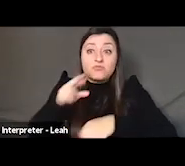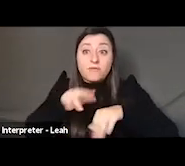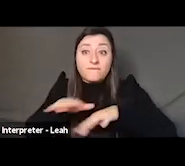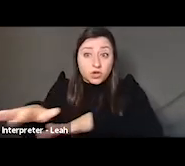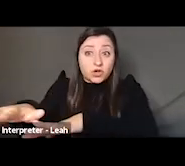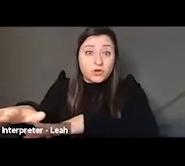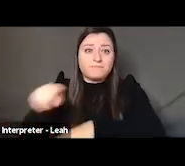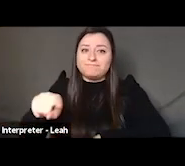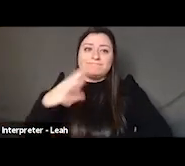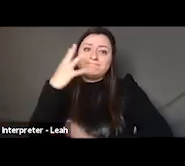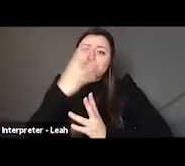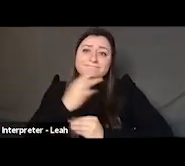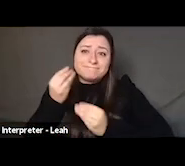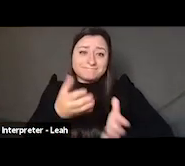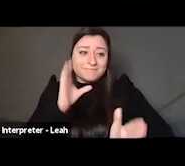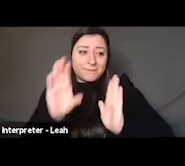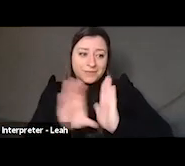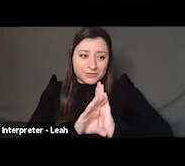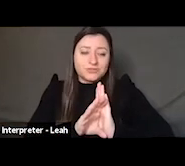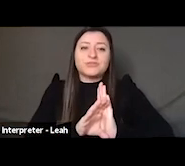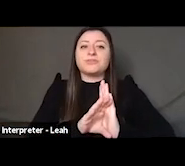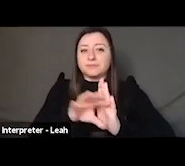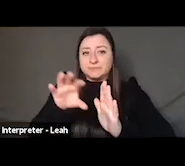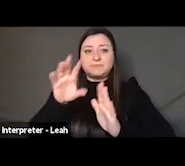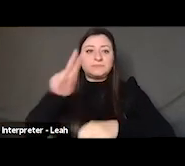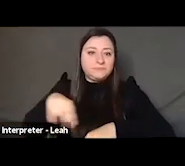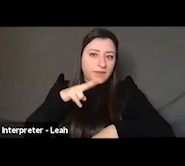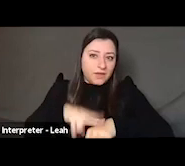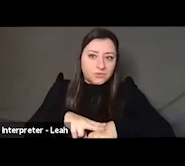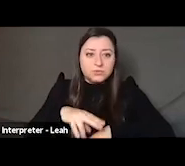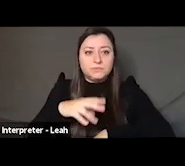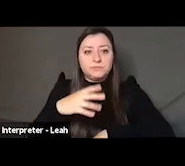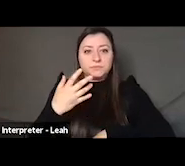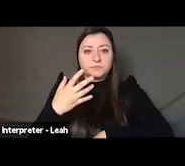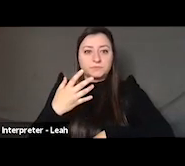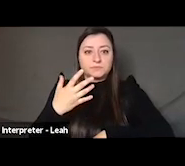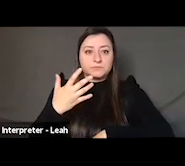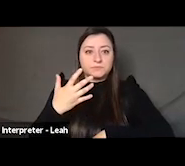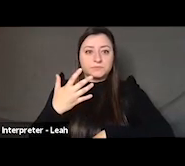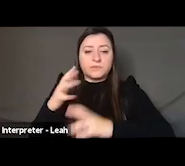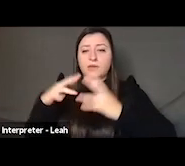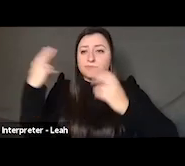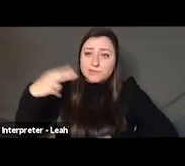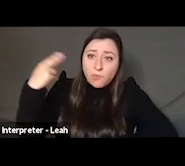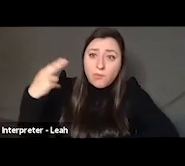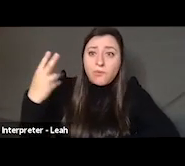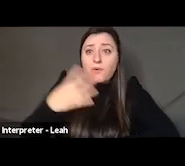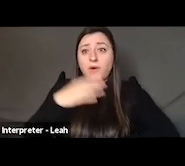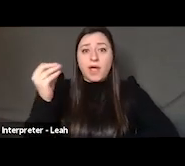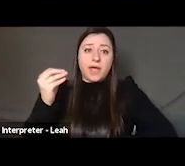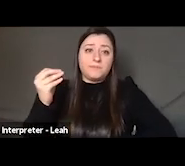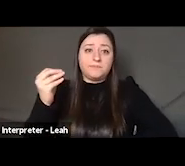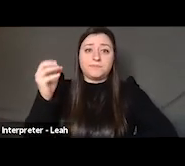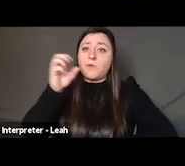its natural setting with so much, you know, historical and archaeological sites around it.